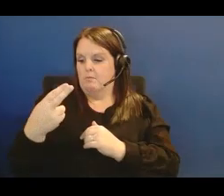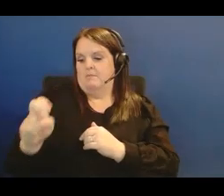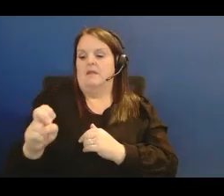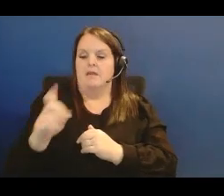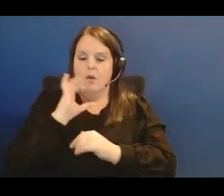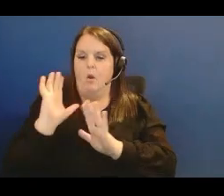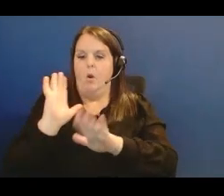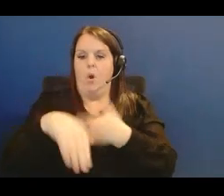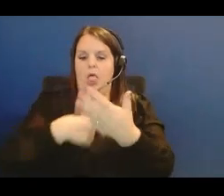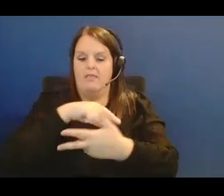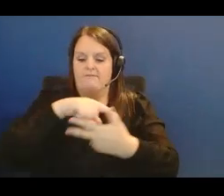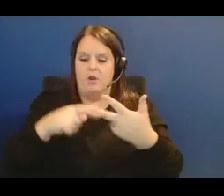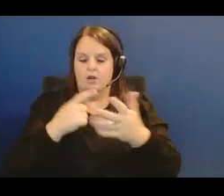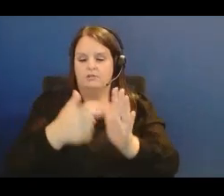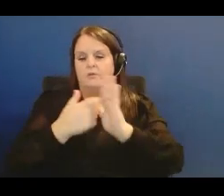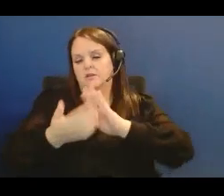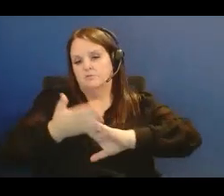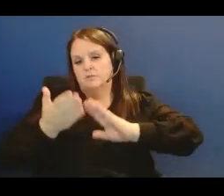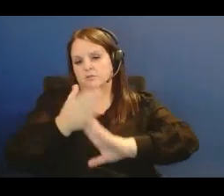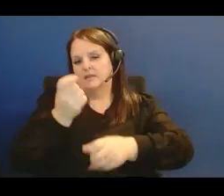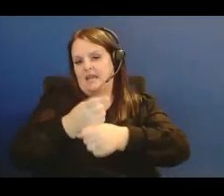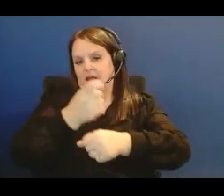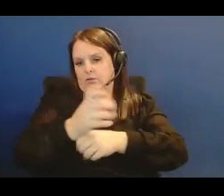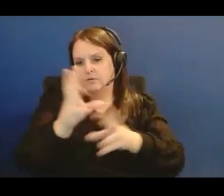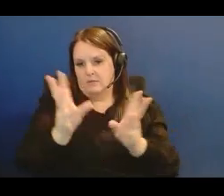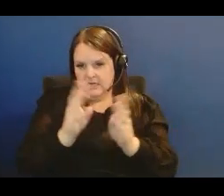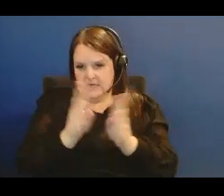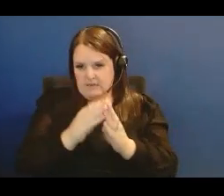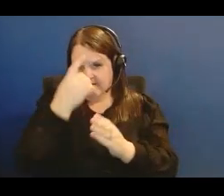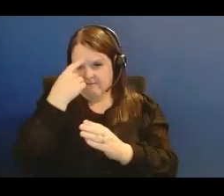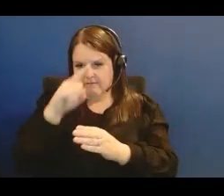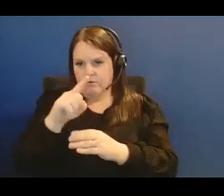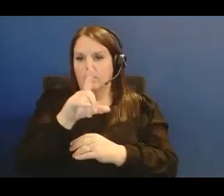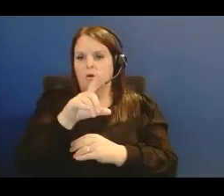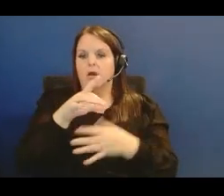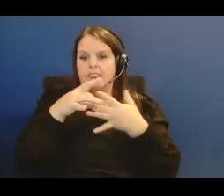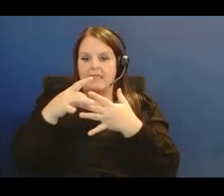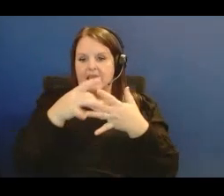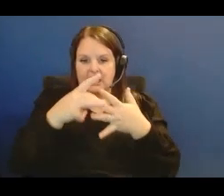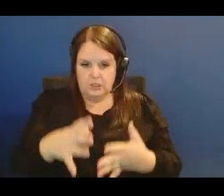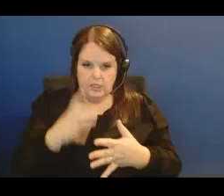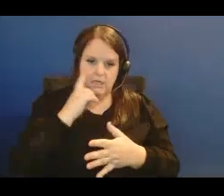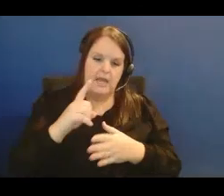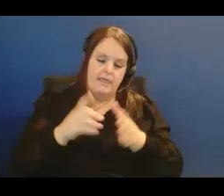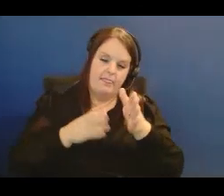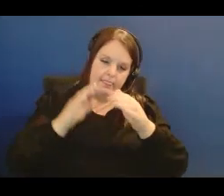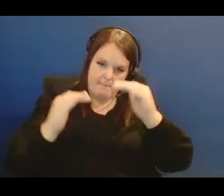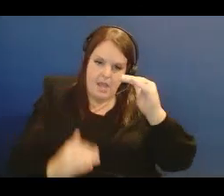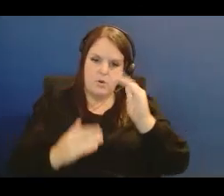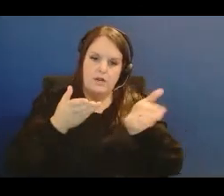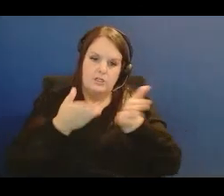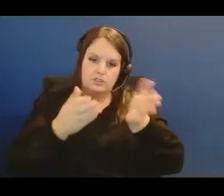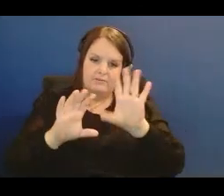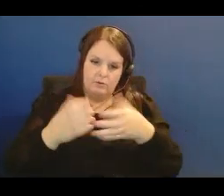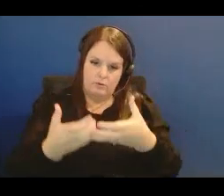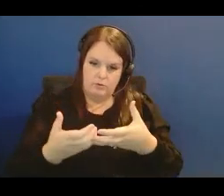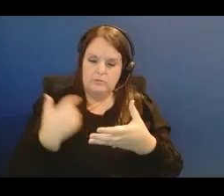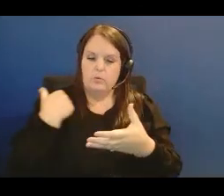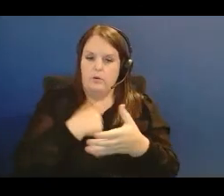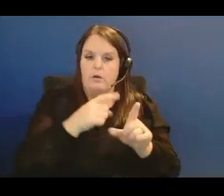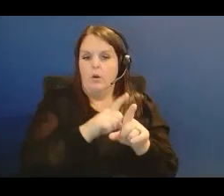are required to facilitate the annual meeting, Mr. Chair, for the liaisons and the minority serving groups. We are also